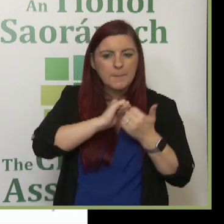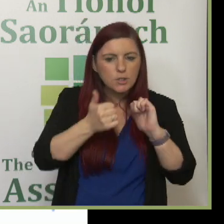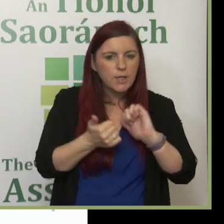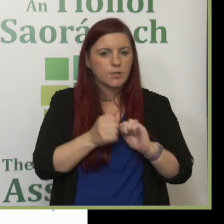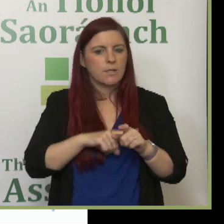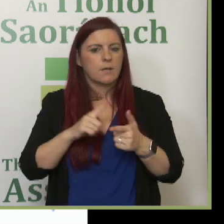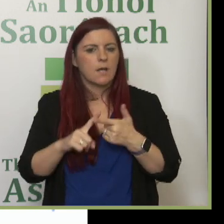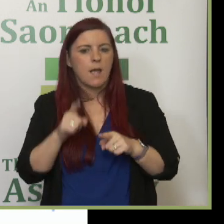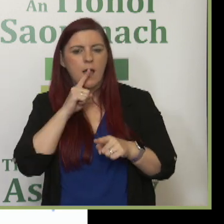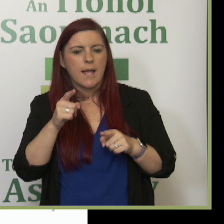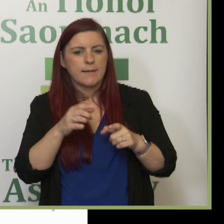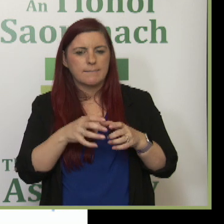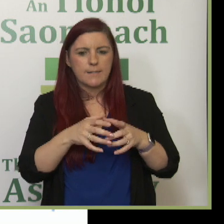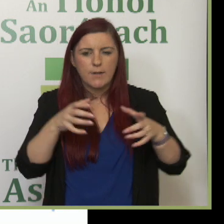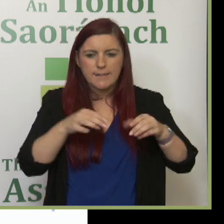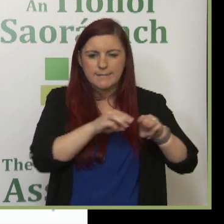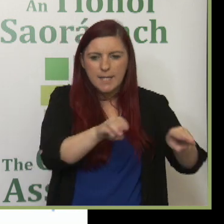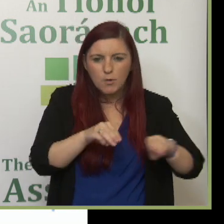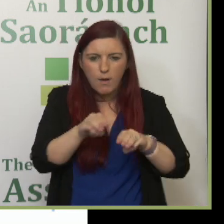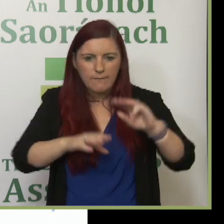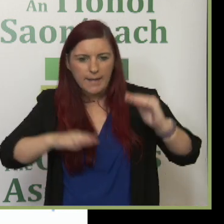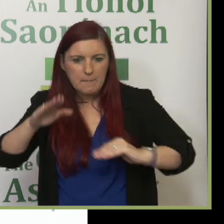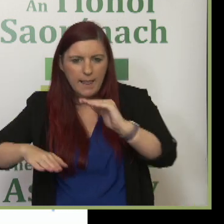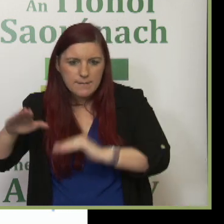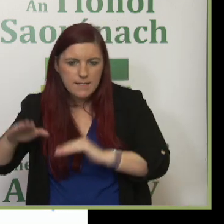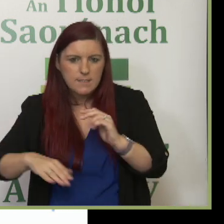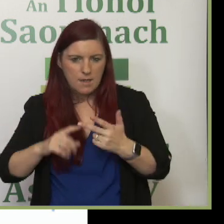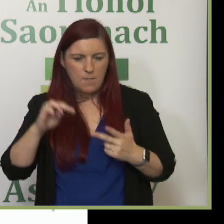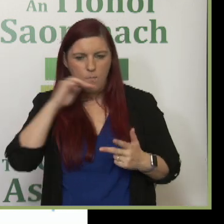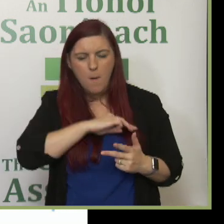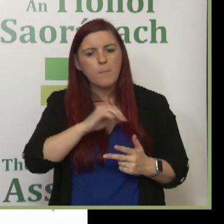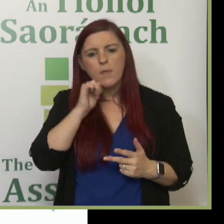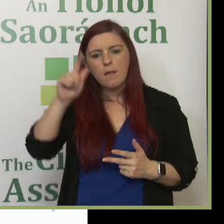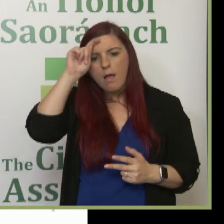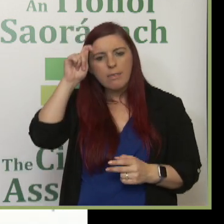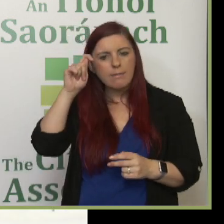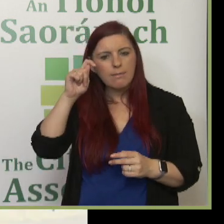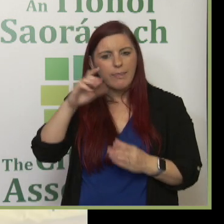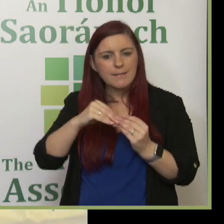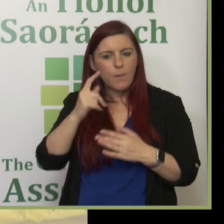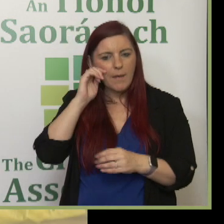increasing demographic imbalances that were going to be important, but they're not things we normally think about, but we need to.